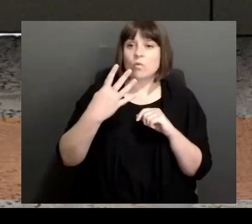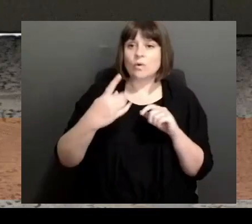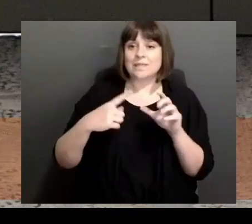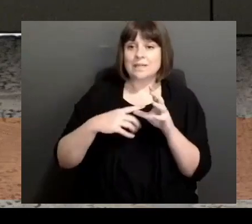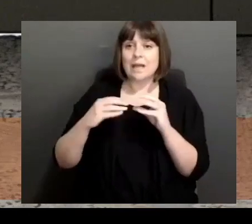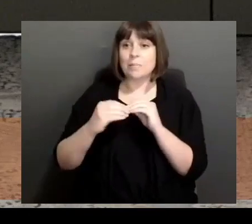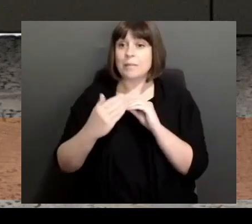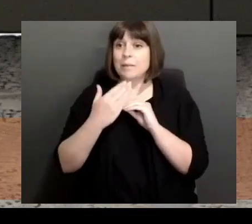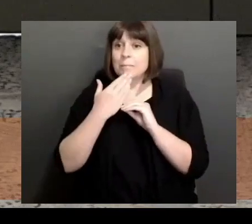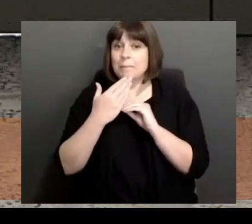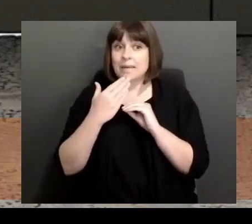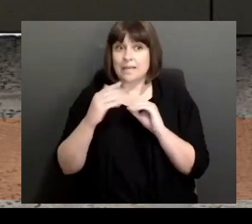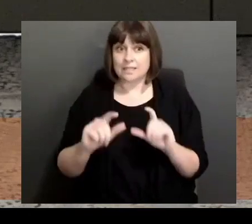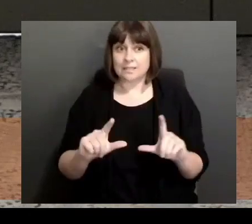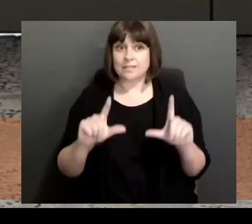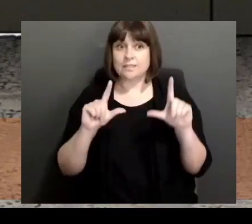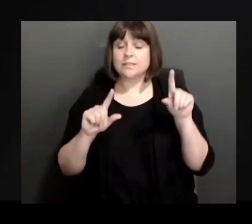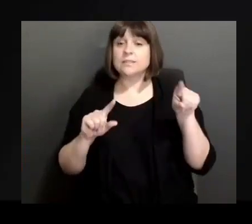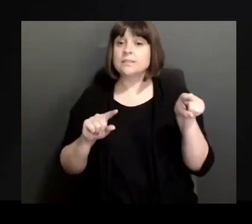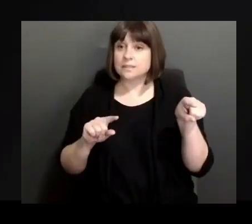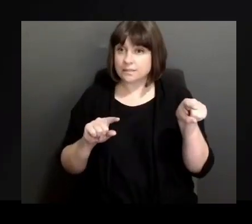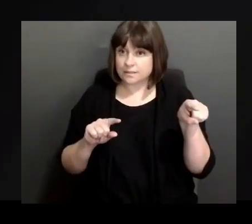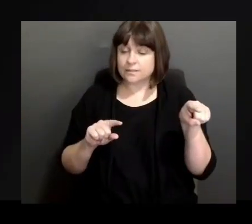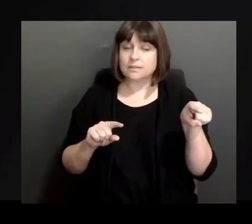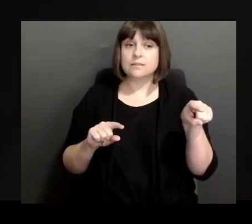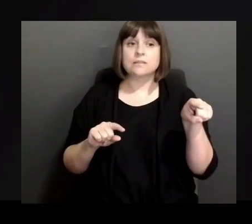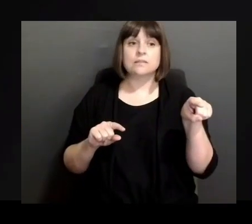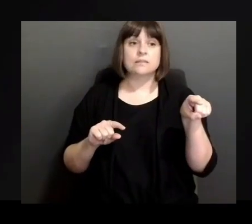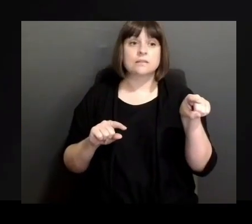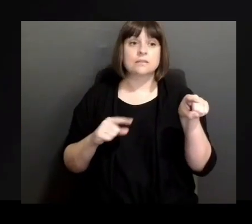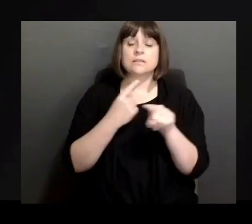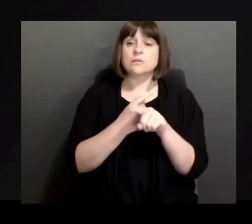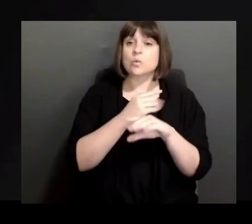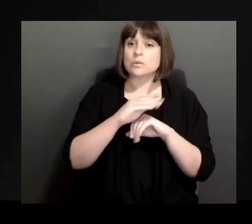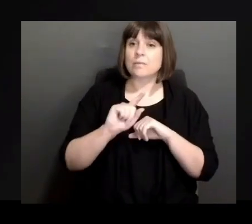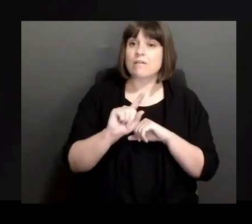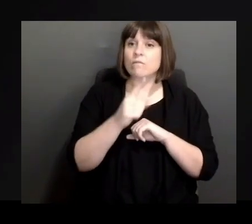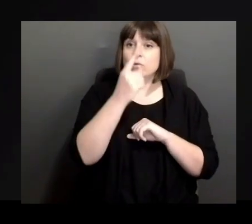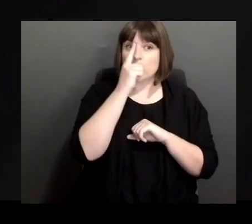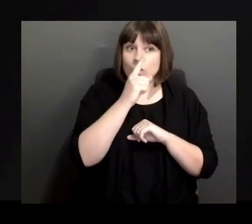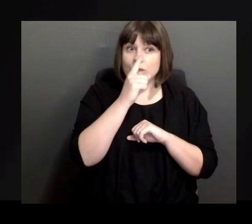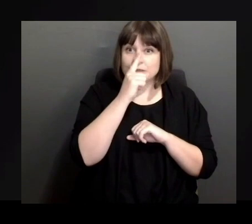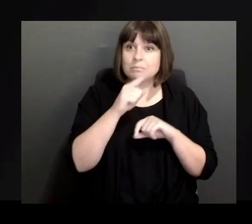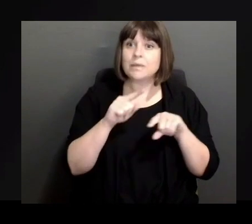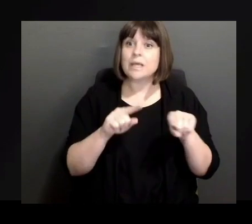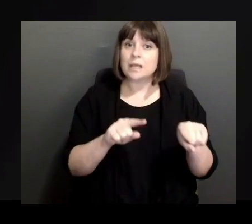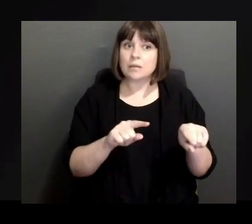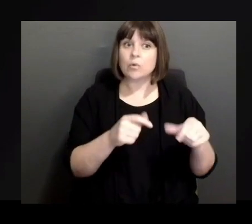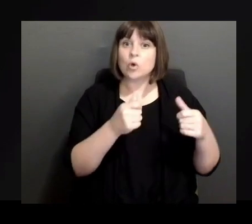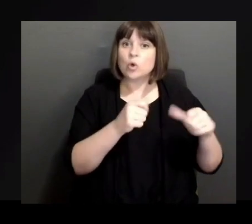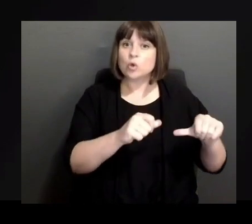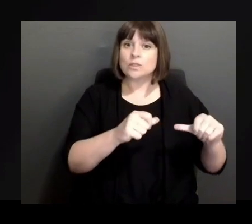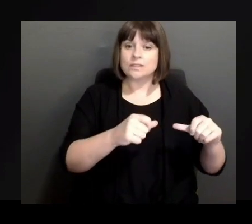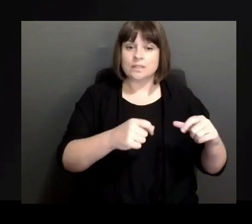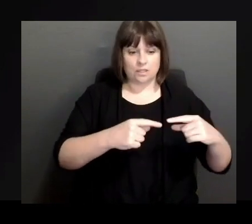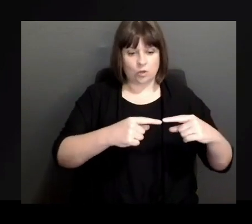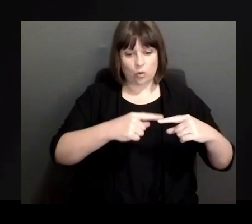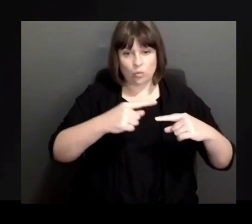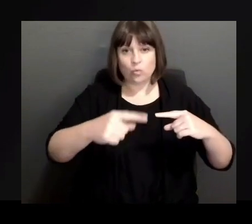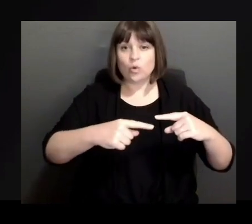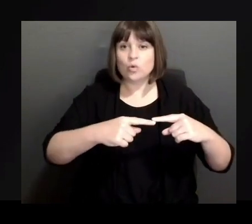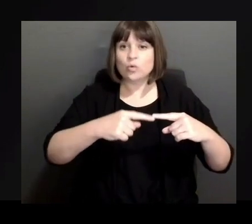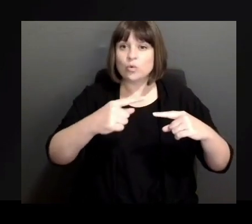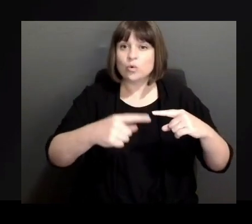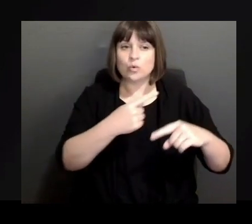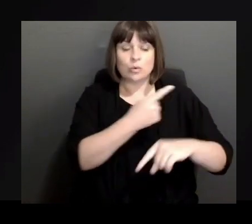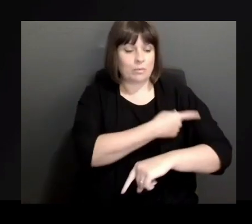Minister, this is a reference to the First Peoples Adoption of Renewable Energy Program funding.